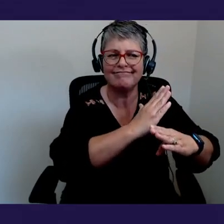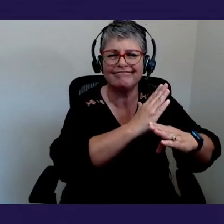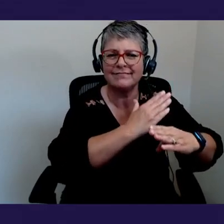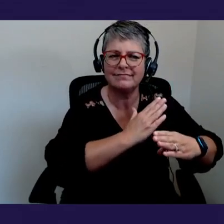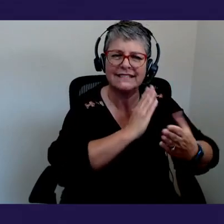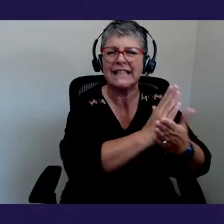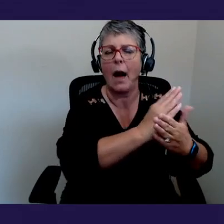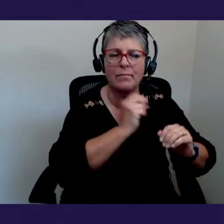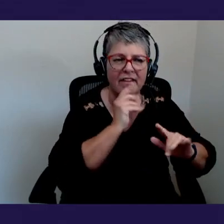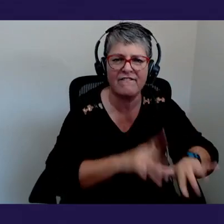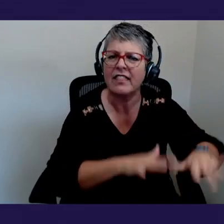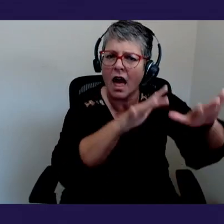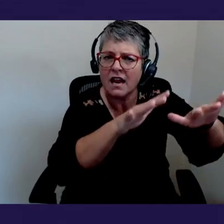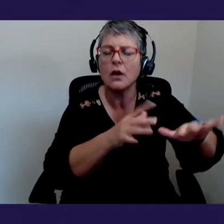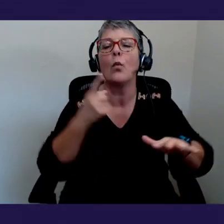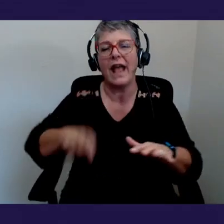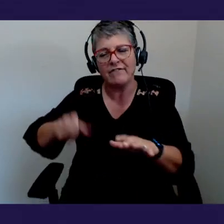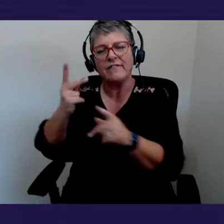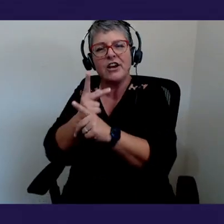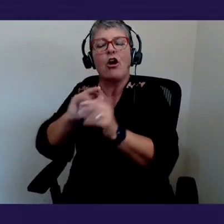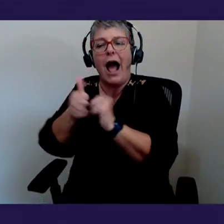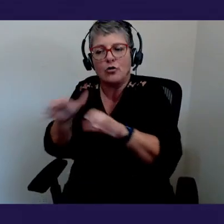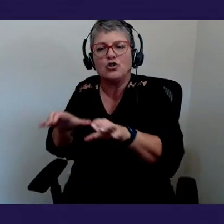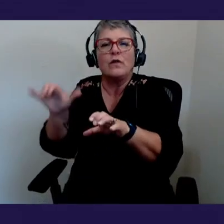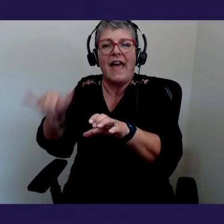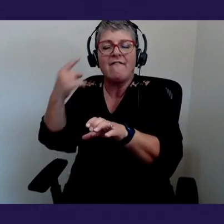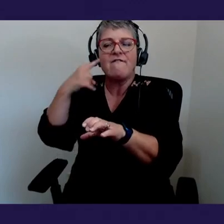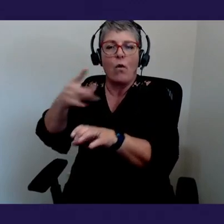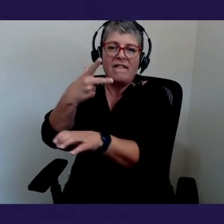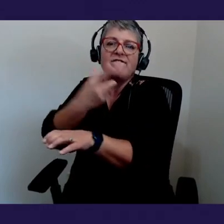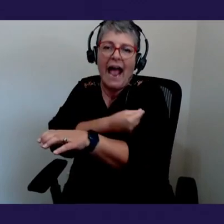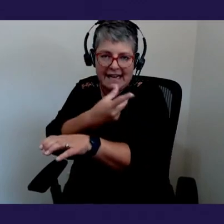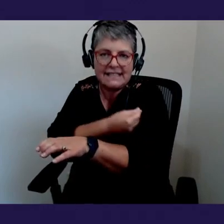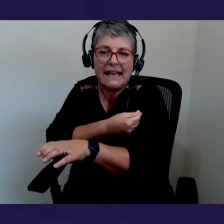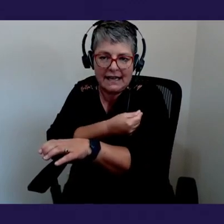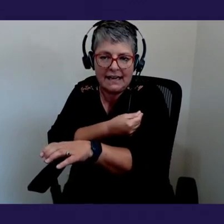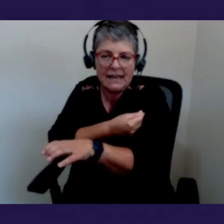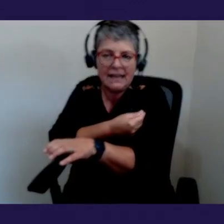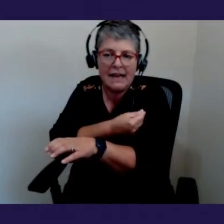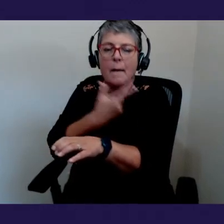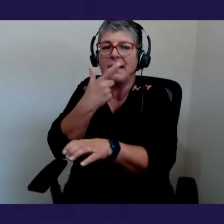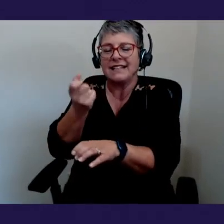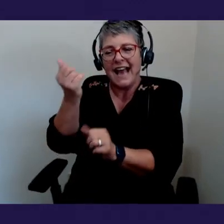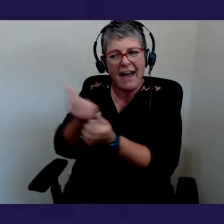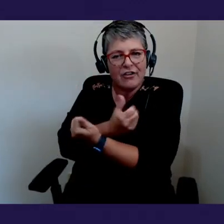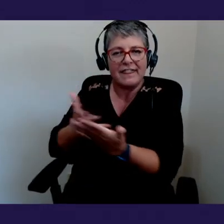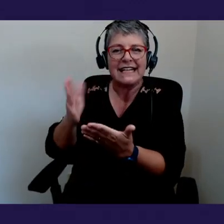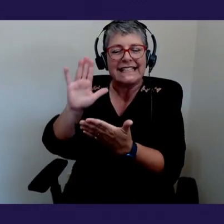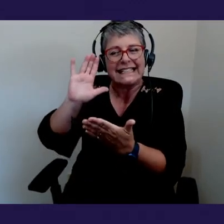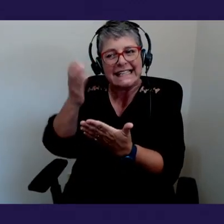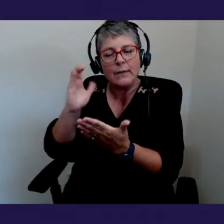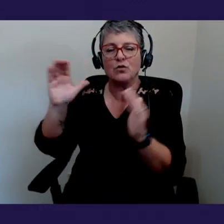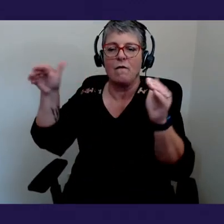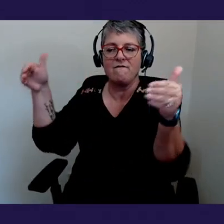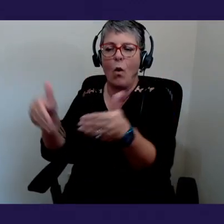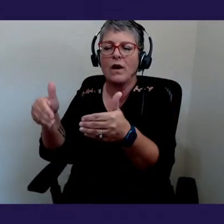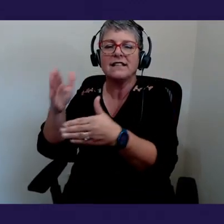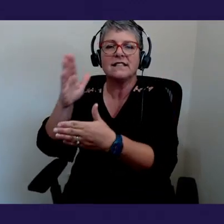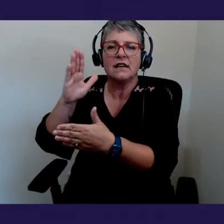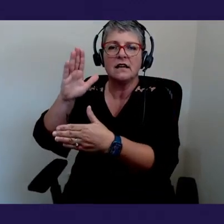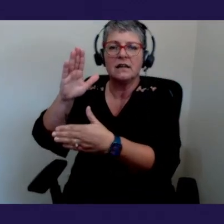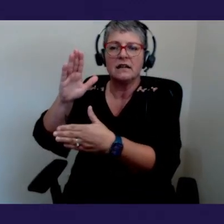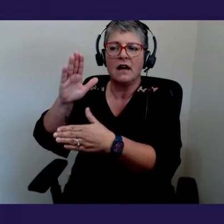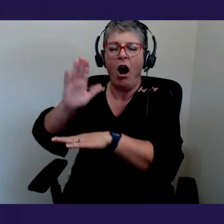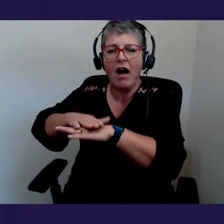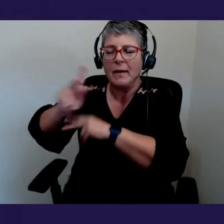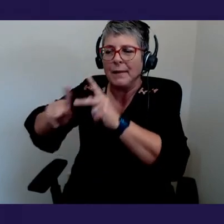get vaccinated. But all the rhetoric was about the people who didn't want to get vaccinated, and we kind of didn't give people a